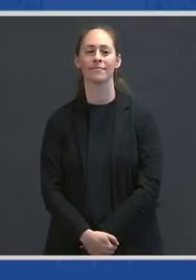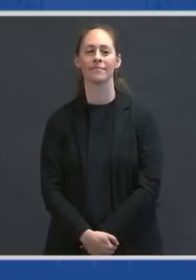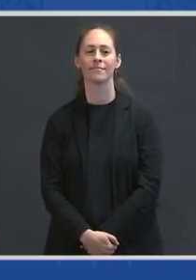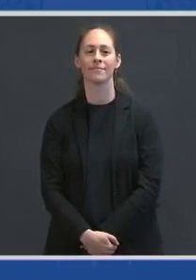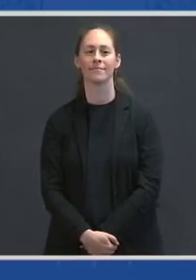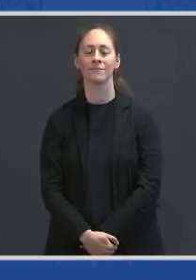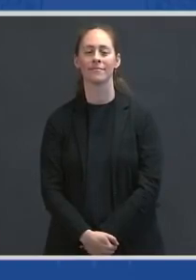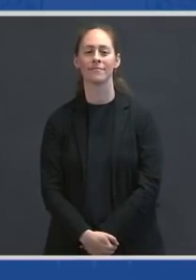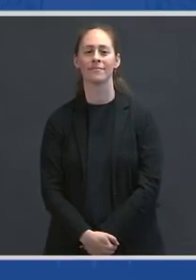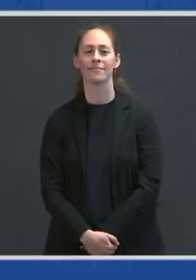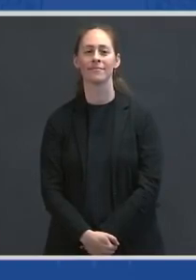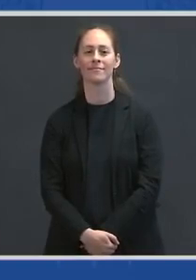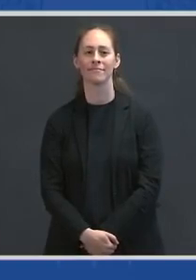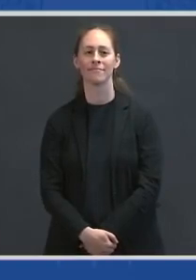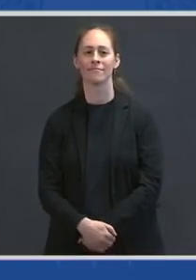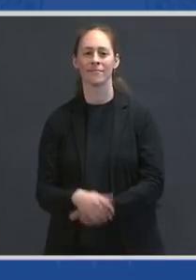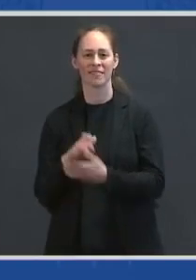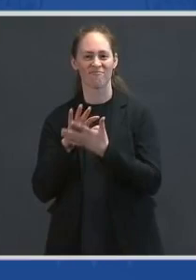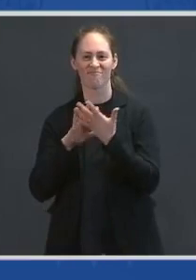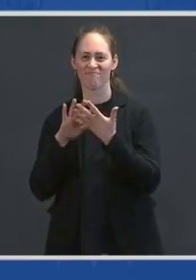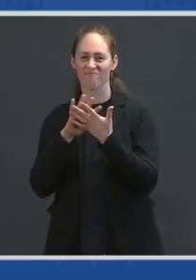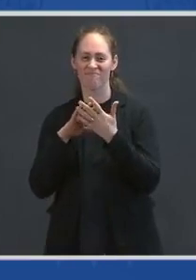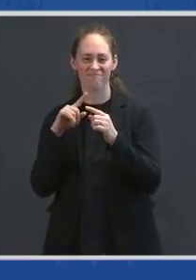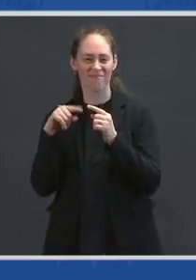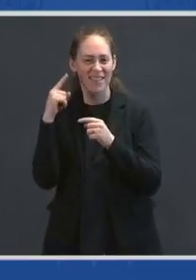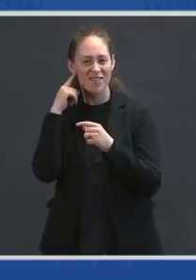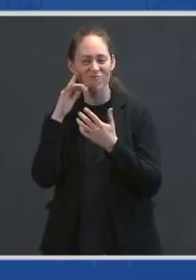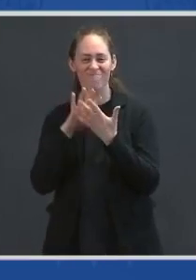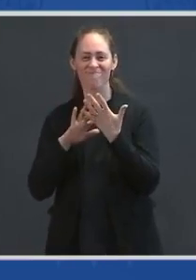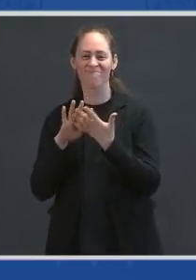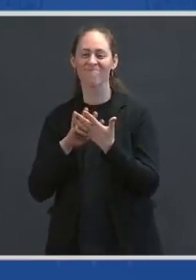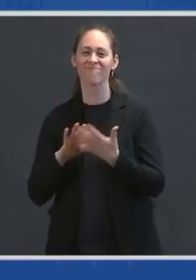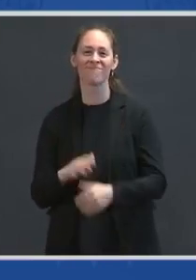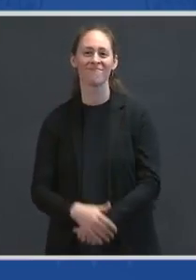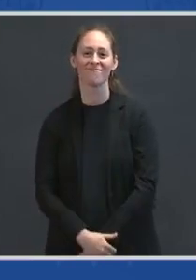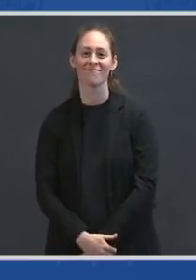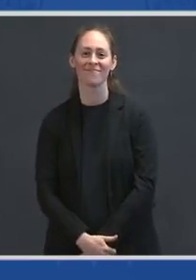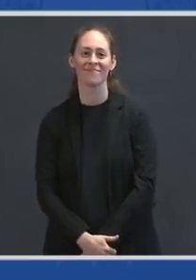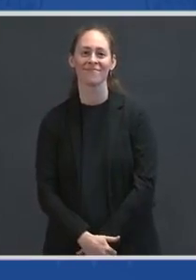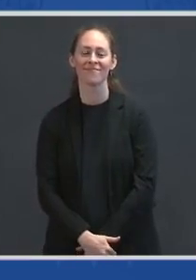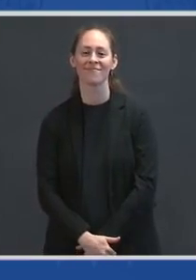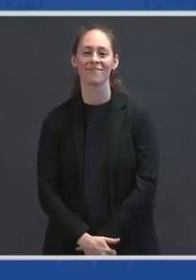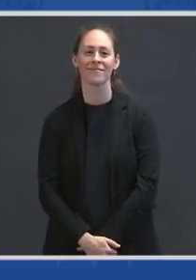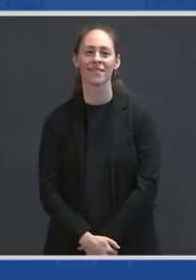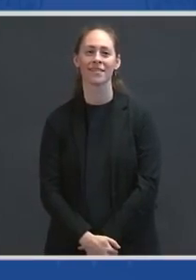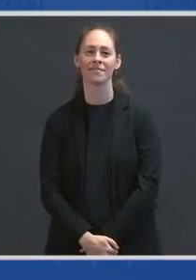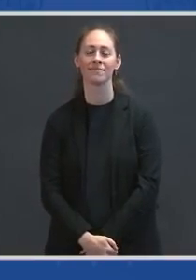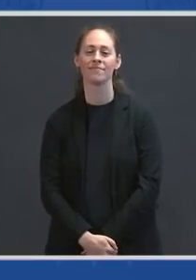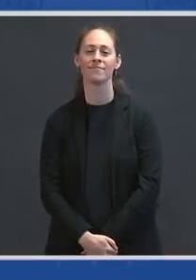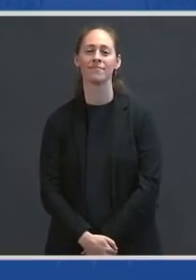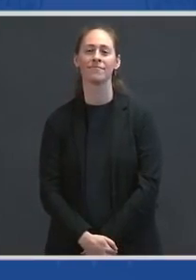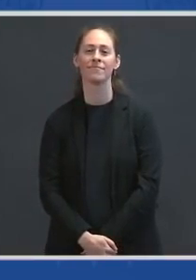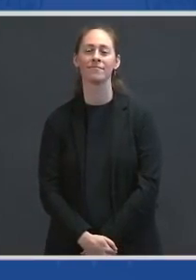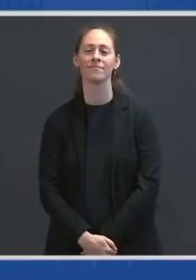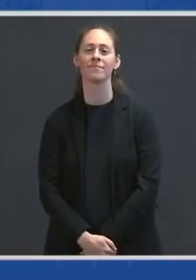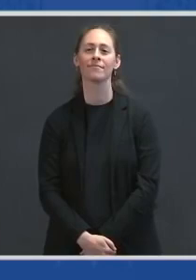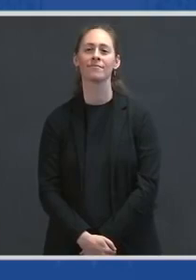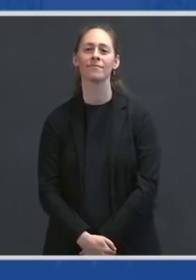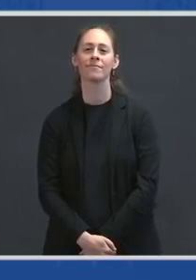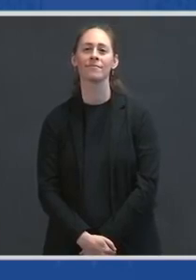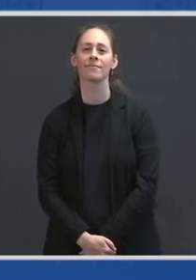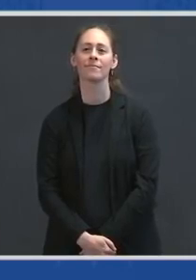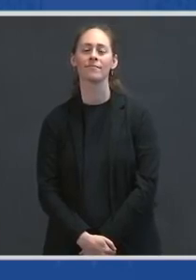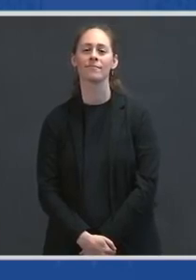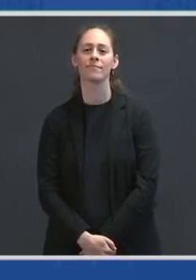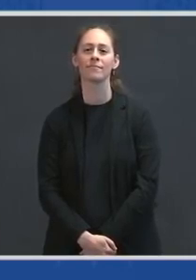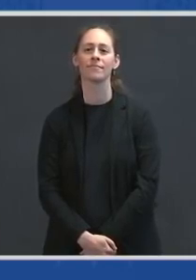shoulder. Possible side effects later, you could have a sore arm, you could have a headache, feeling chills, body aches, all normal, okay? I'm going to give you